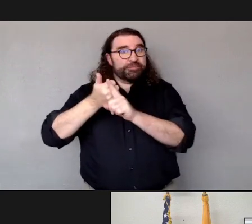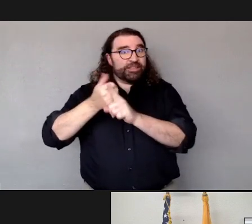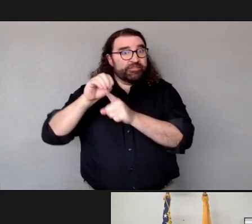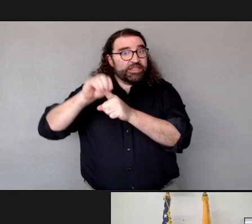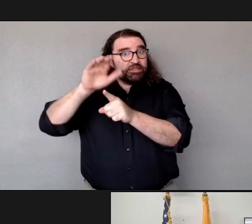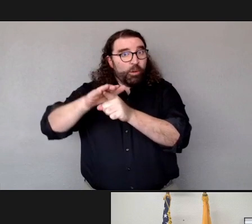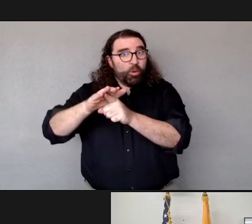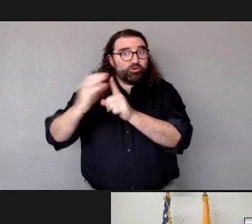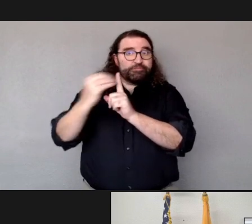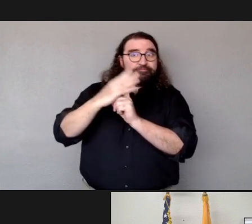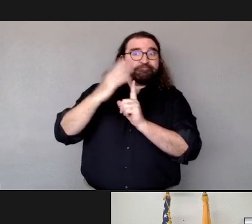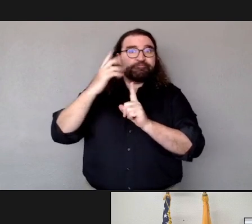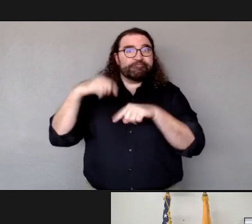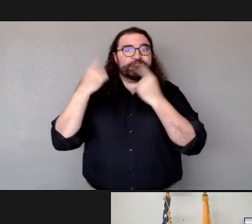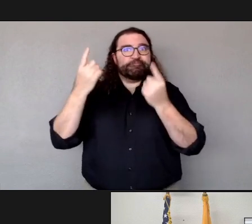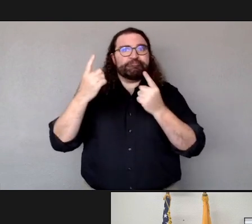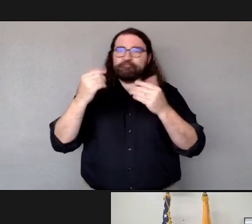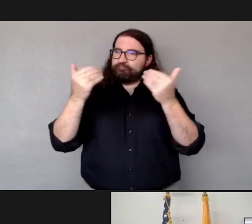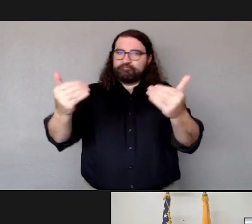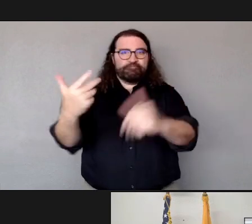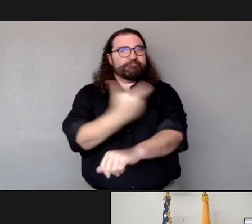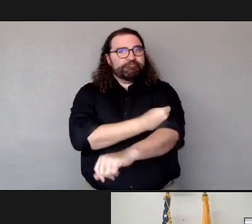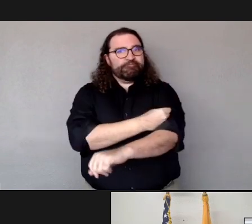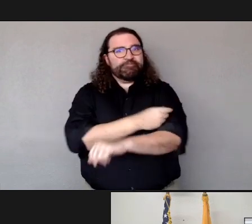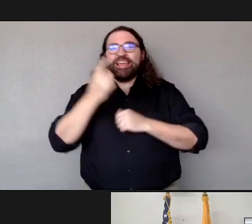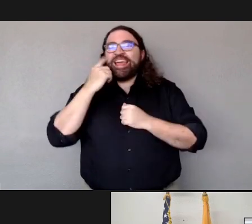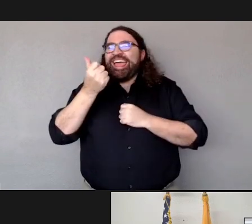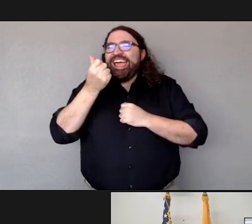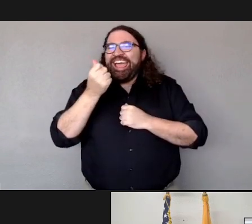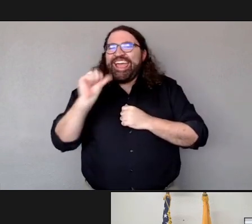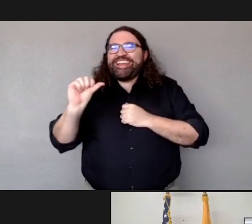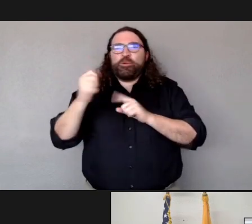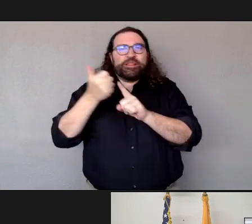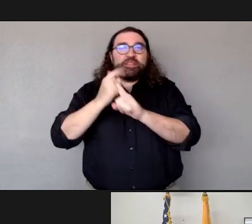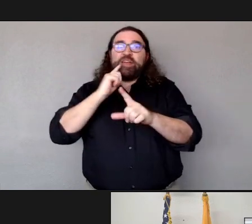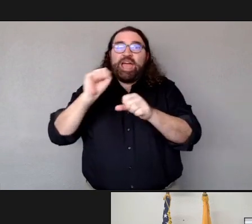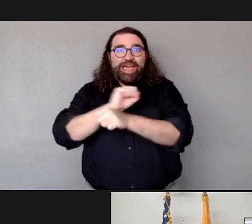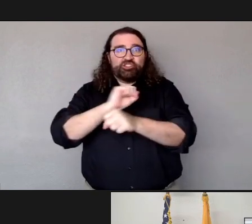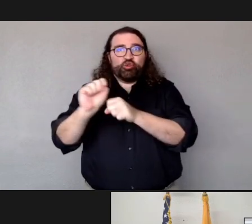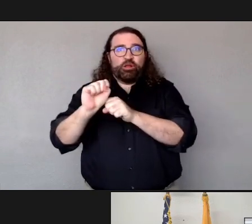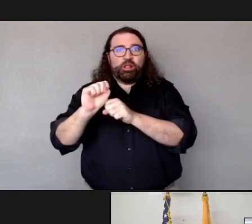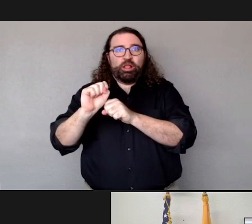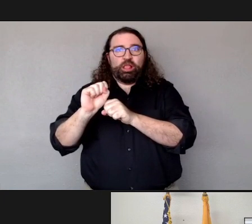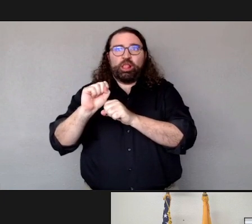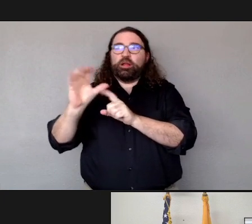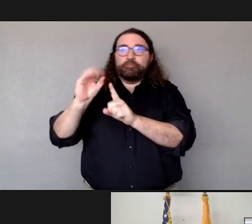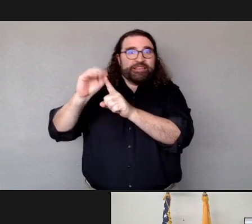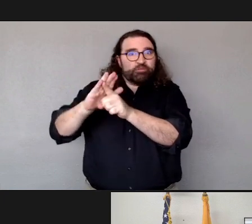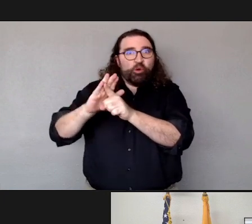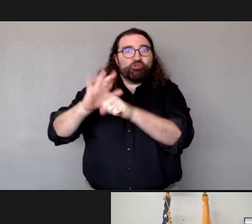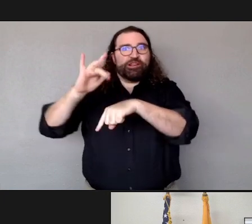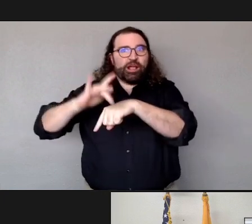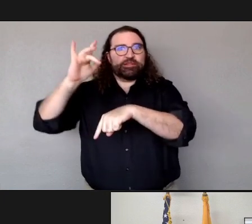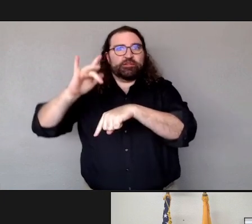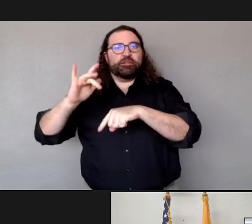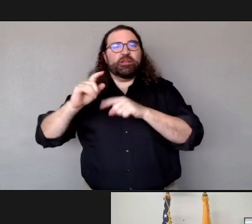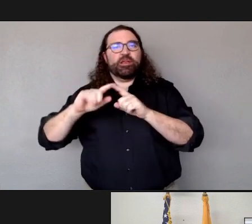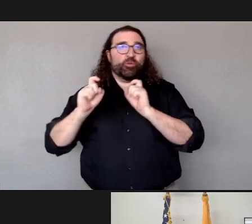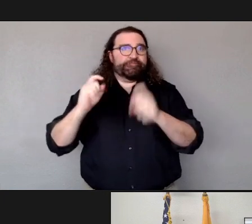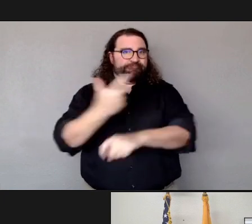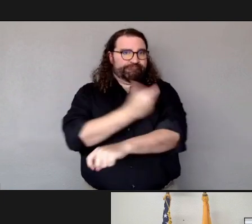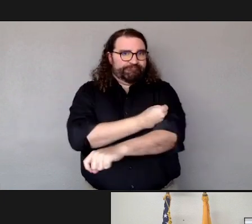the anybody who actually had a contact exposure has been given the vaccine, and then we are now